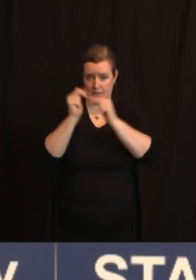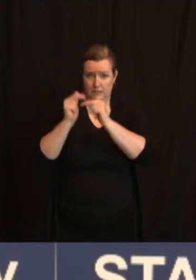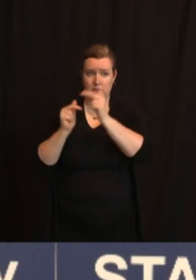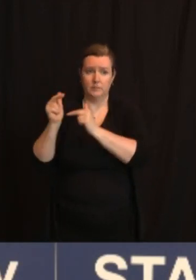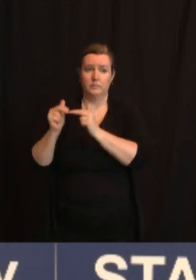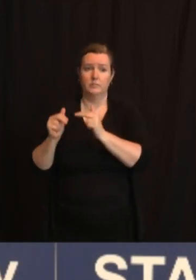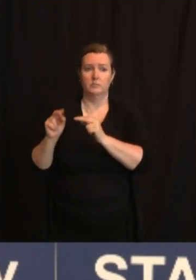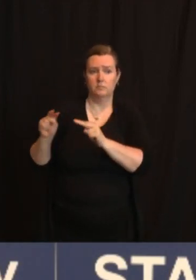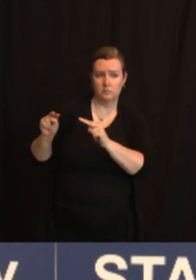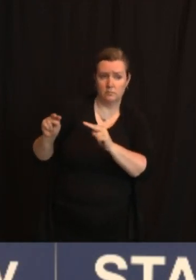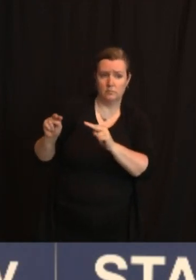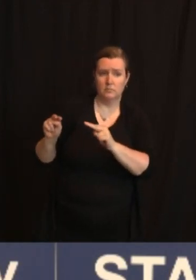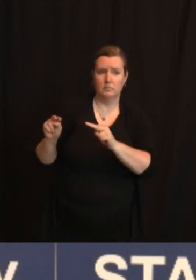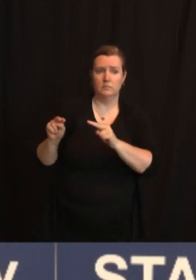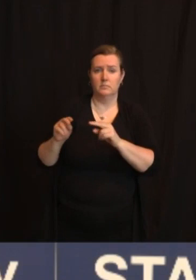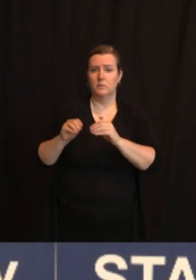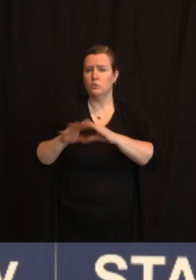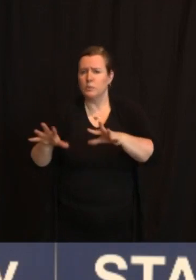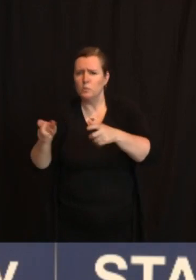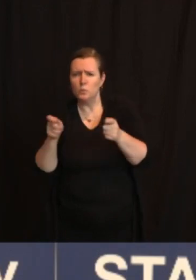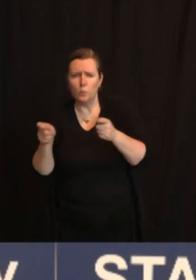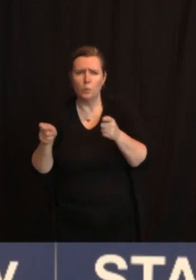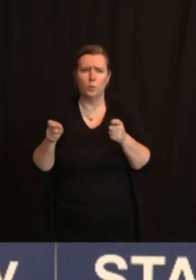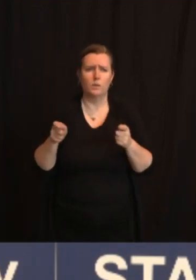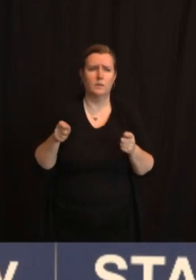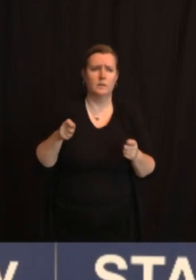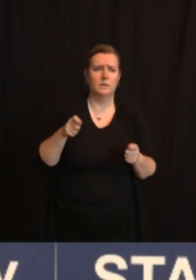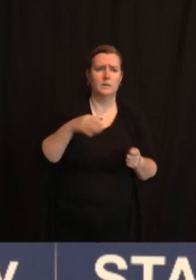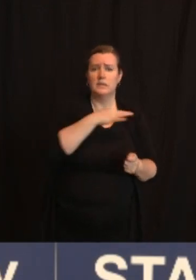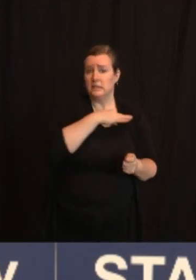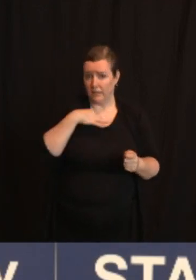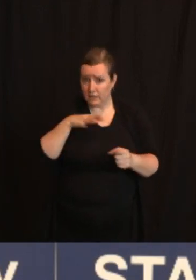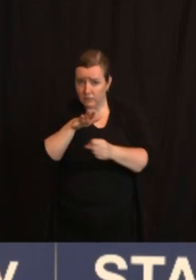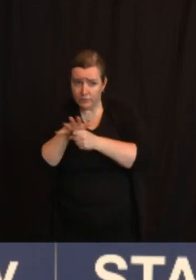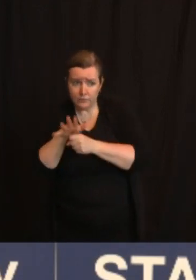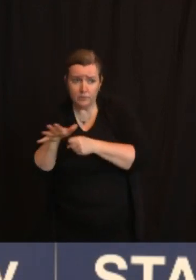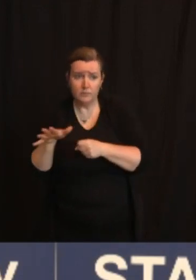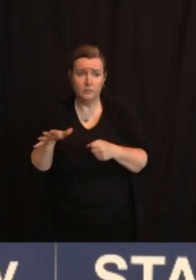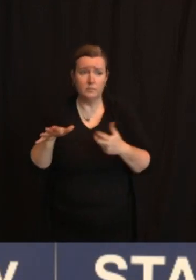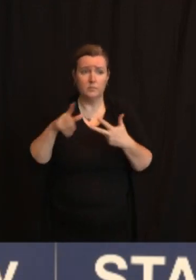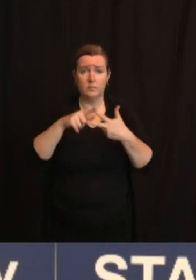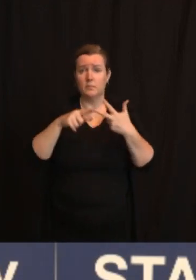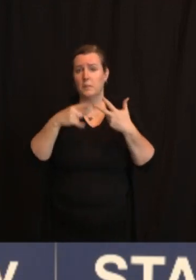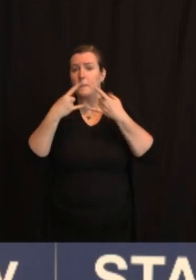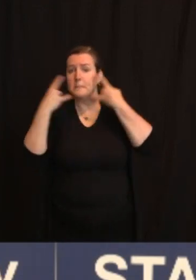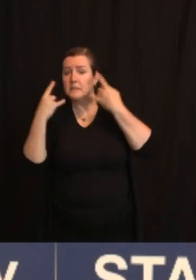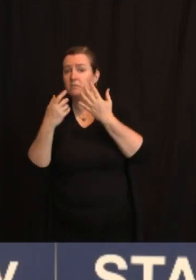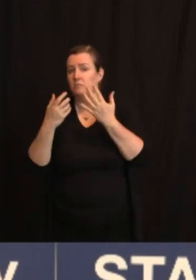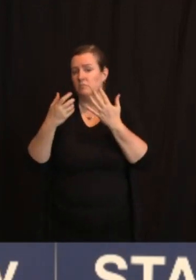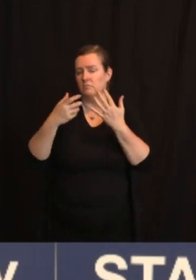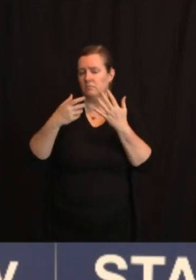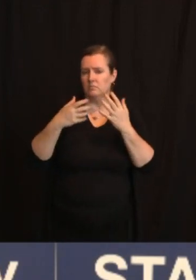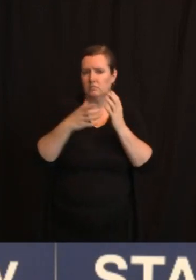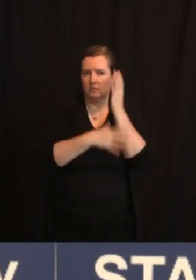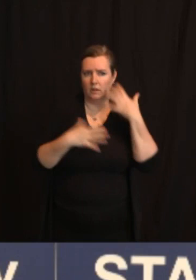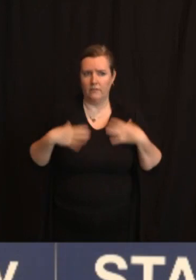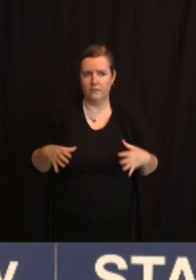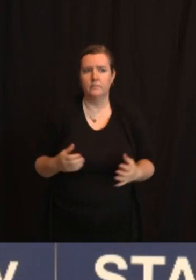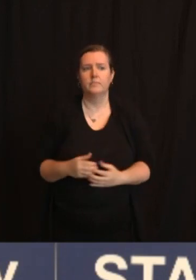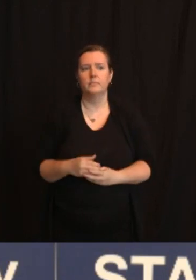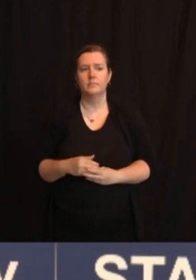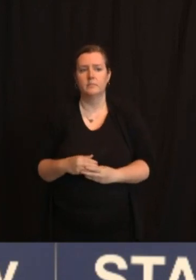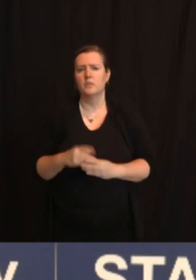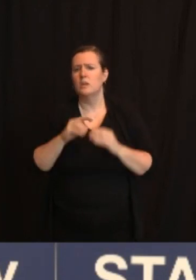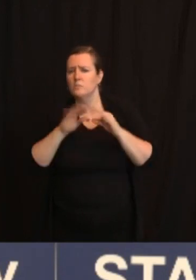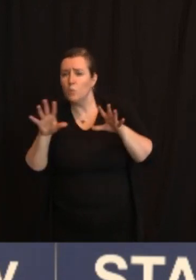levels, availability of PPE, and implementation of outbreak response plans, which includes family